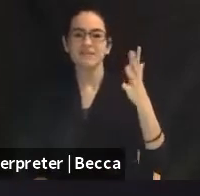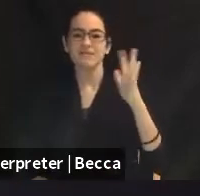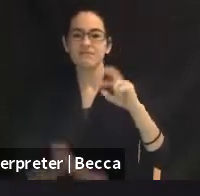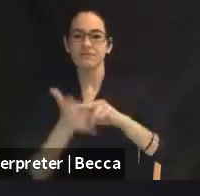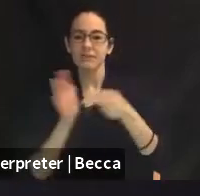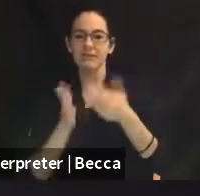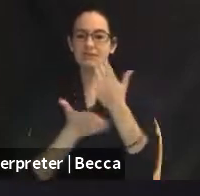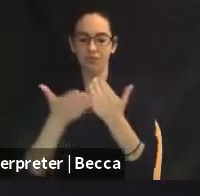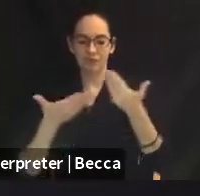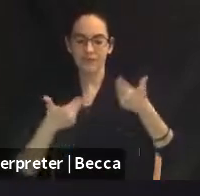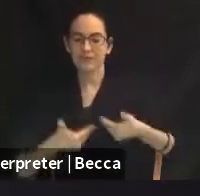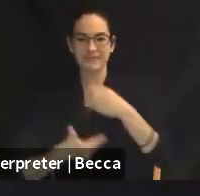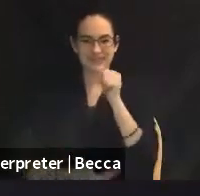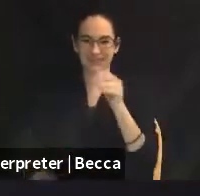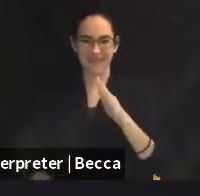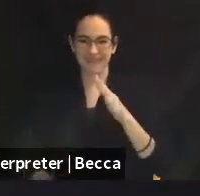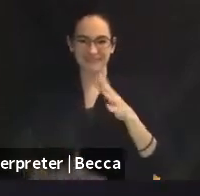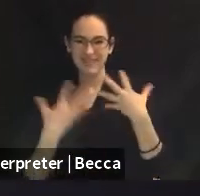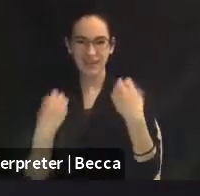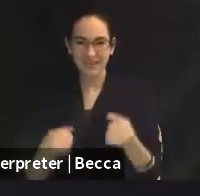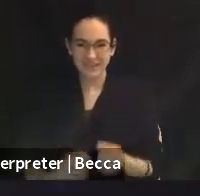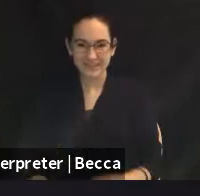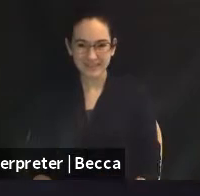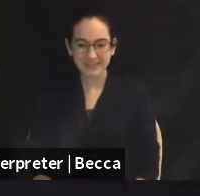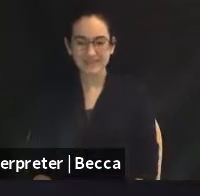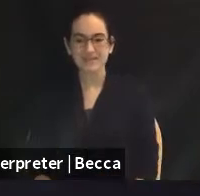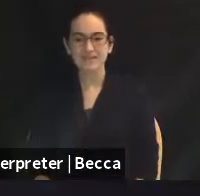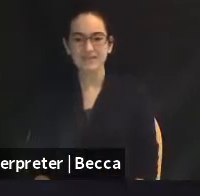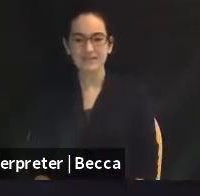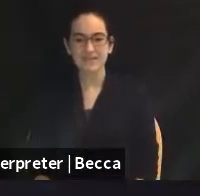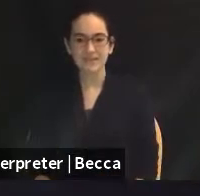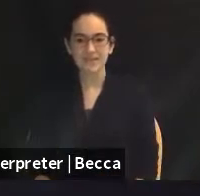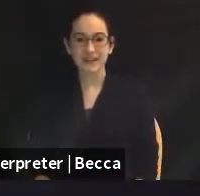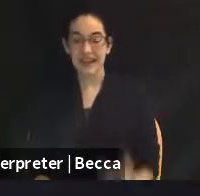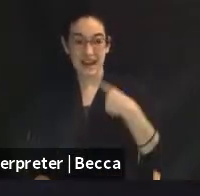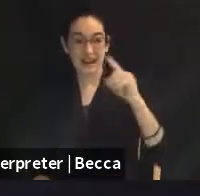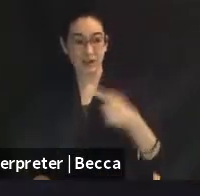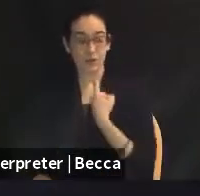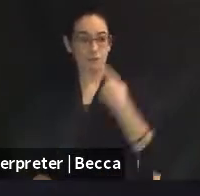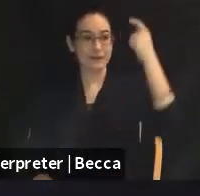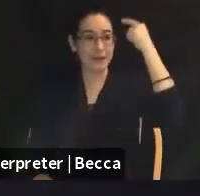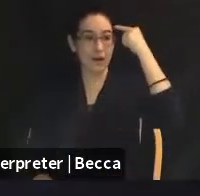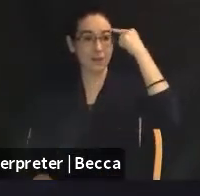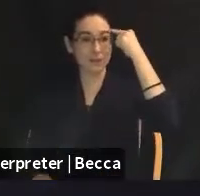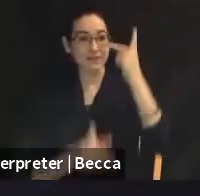if I start to keep score, I don't just keep it here, I actually put it on a spreadsheet.